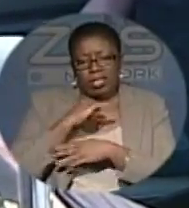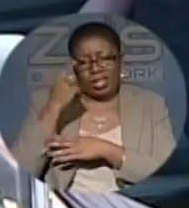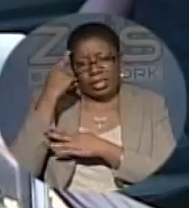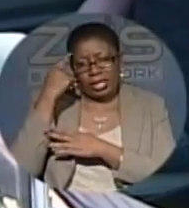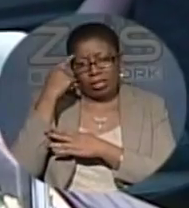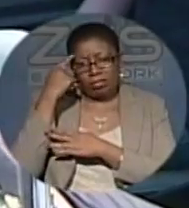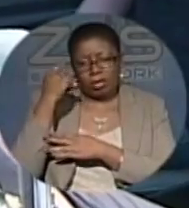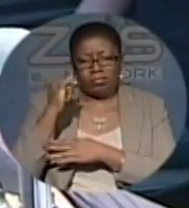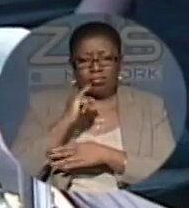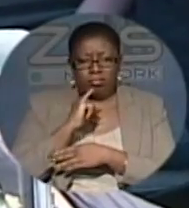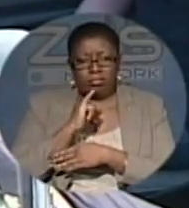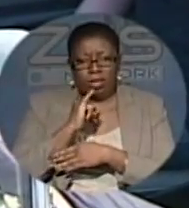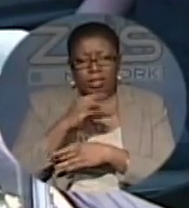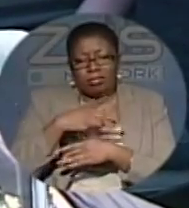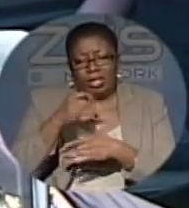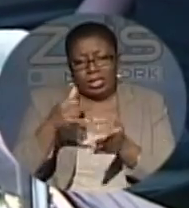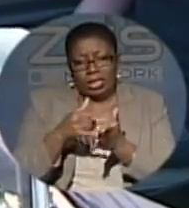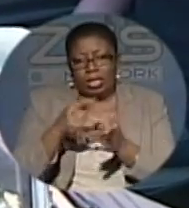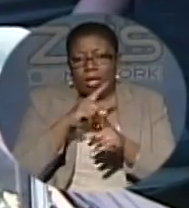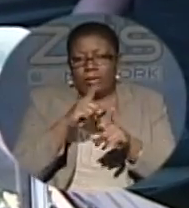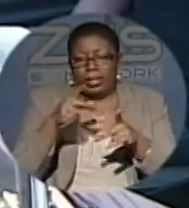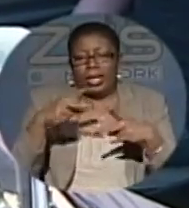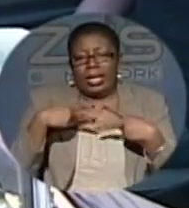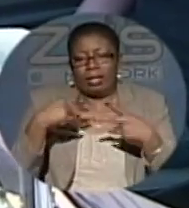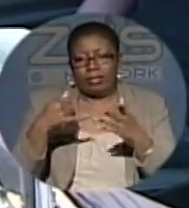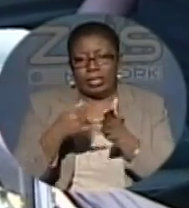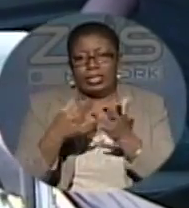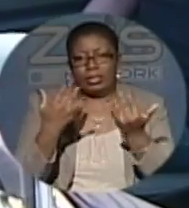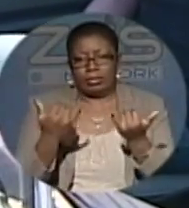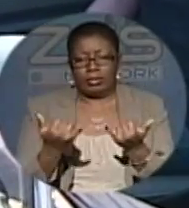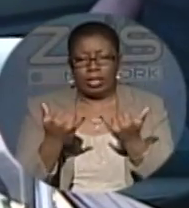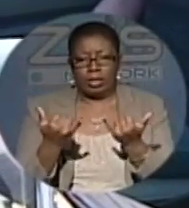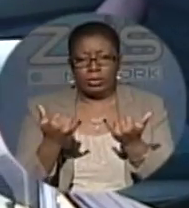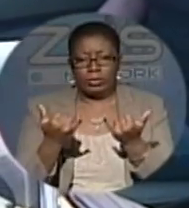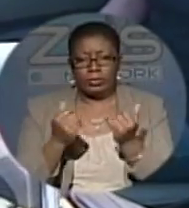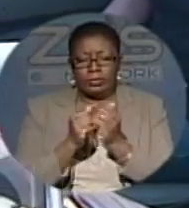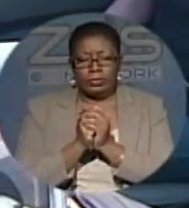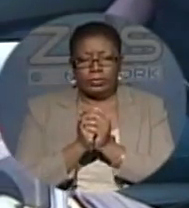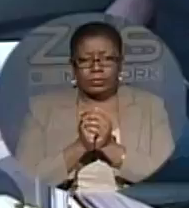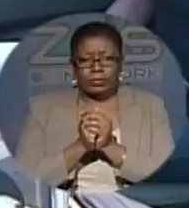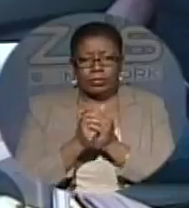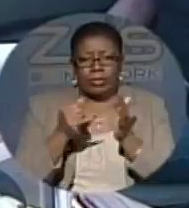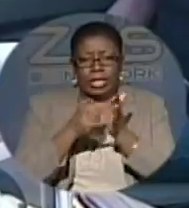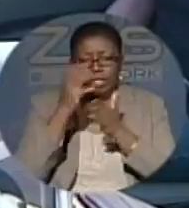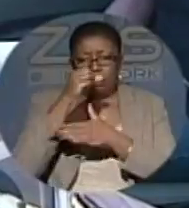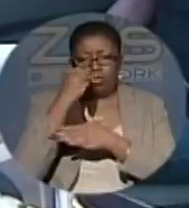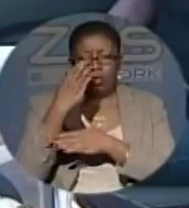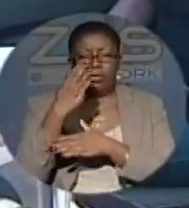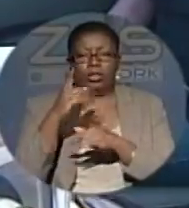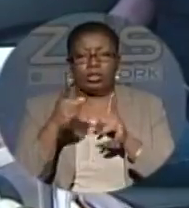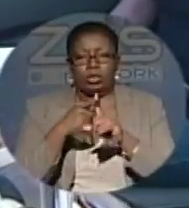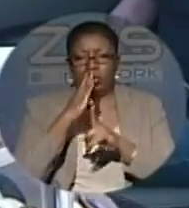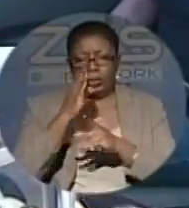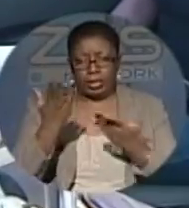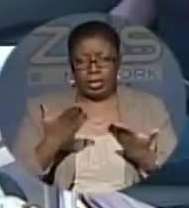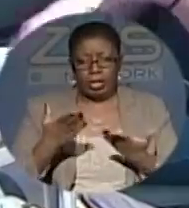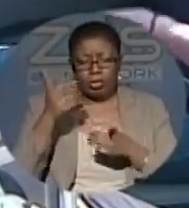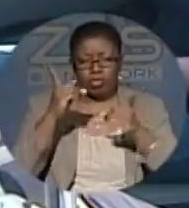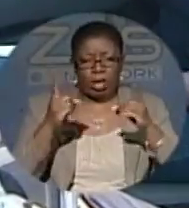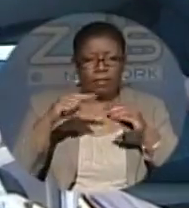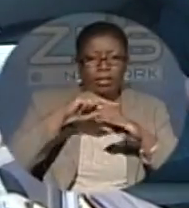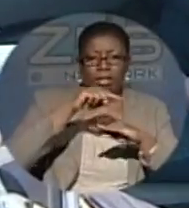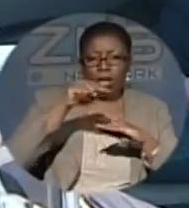had the bug, but I'm afraid I've got the bug now, and it's so beautiful to be here. We're driving around